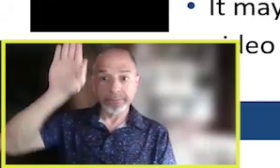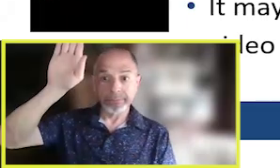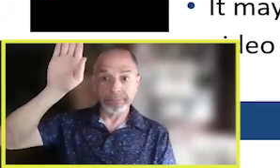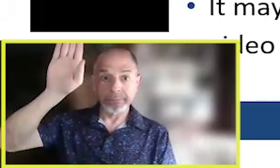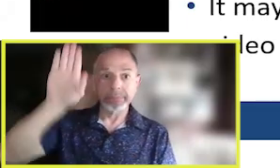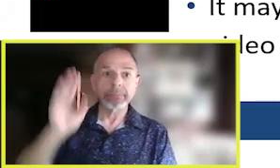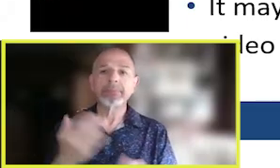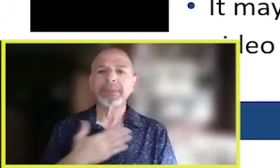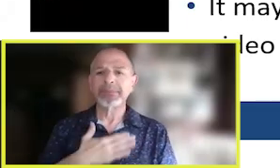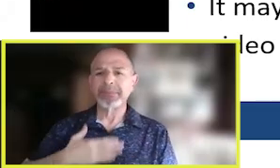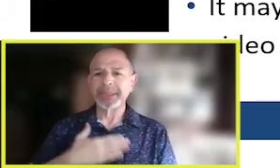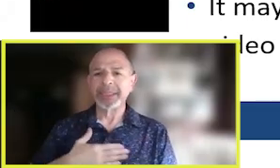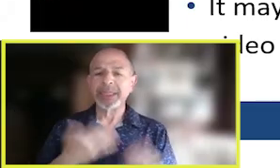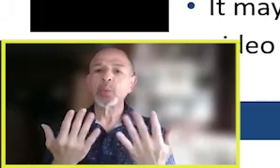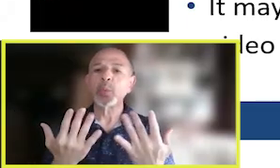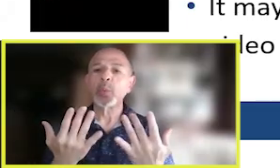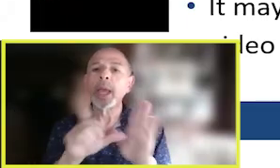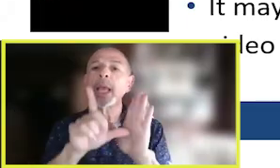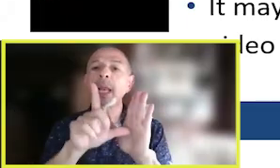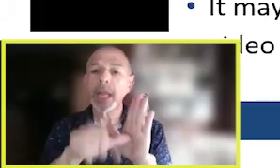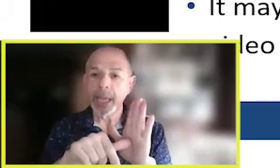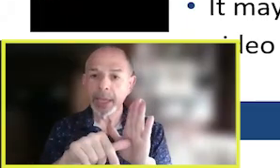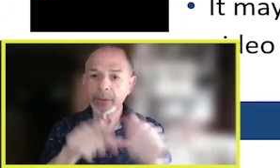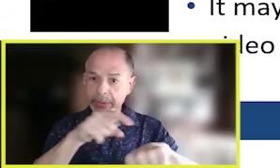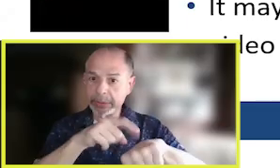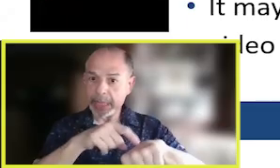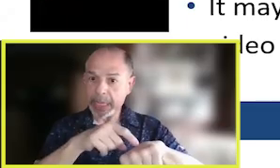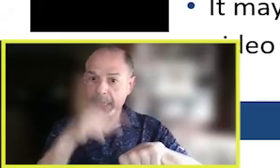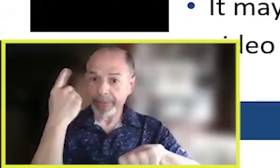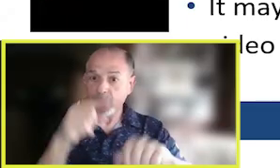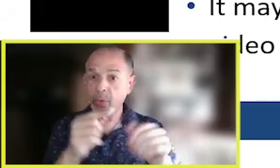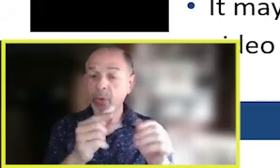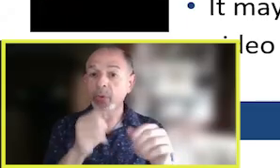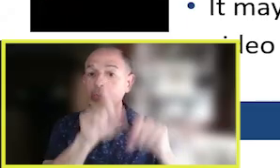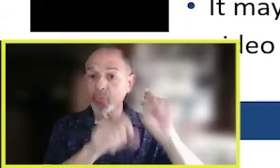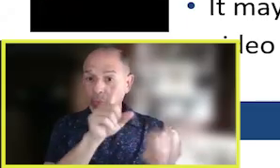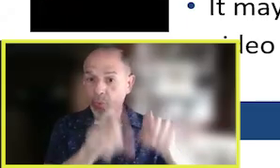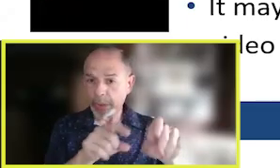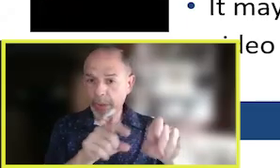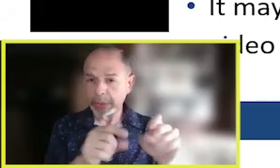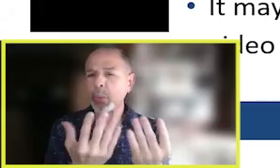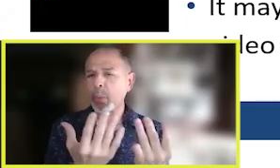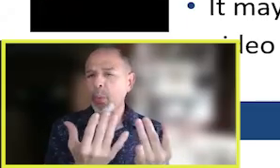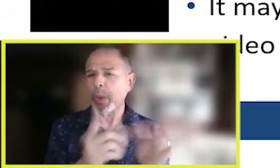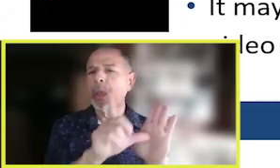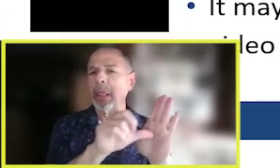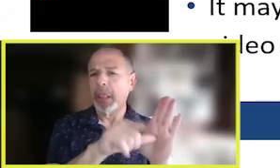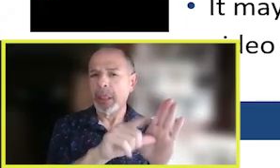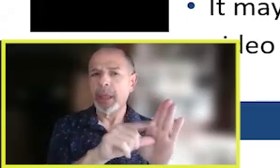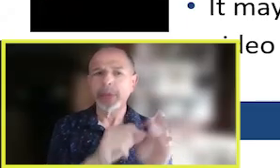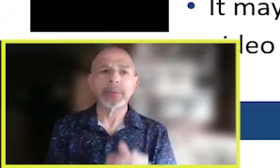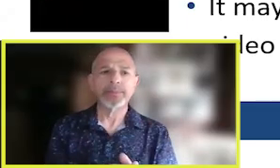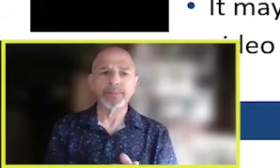it's time for questions, which you can do by pressing the little audio microphone icon to your